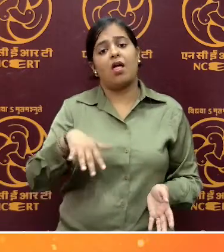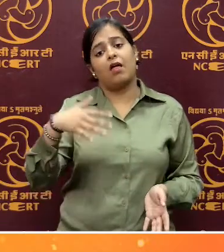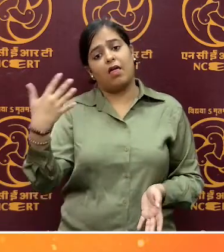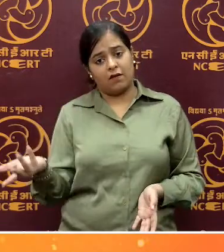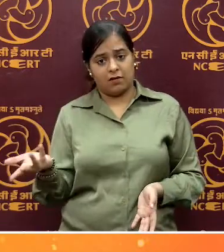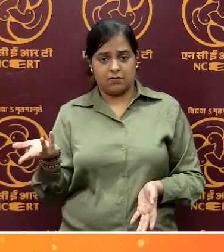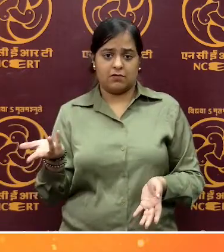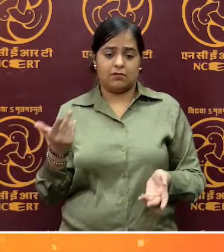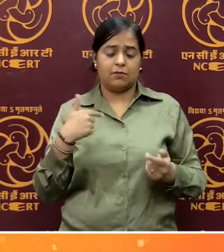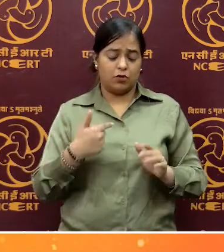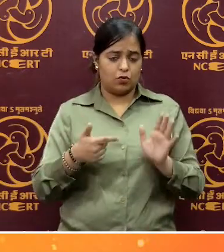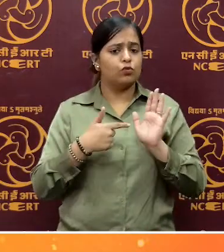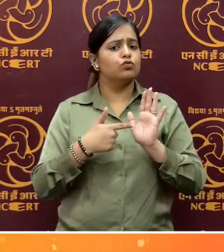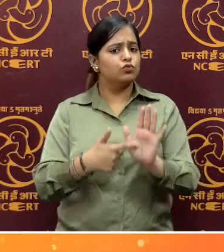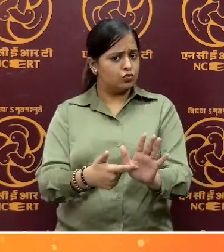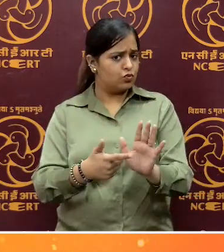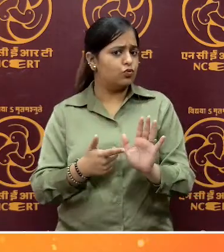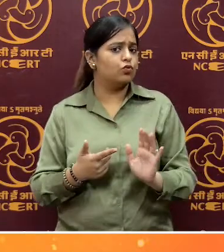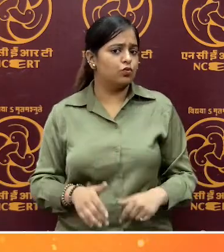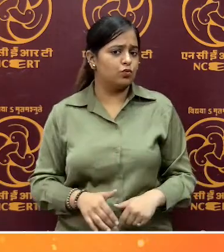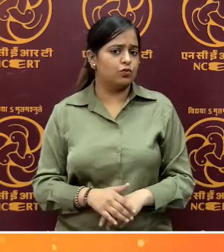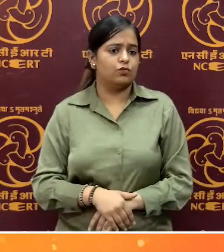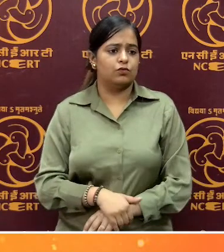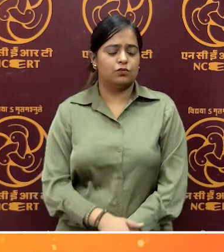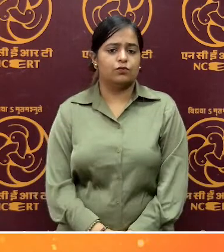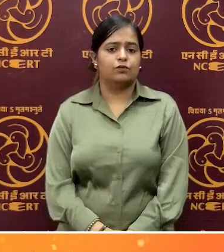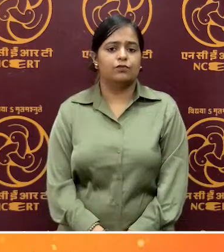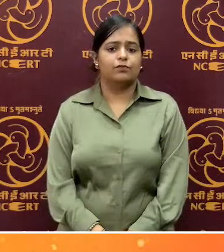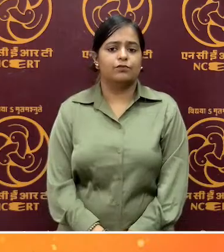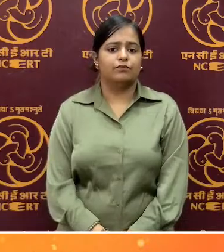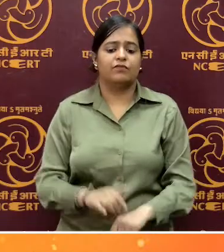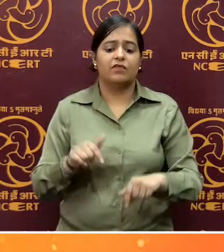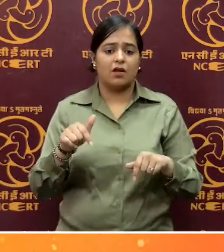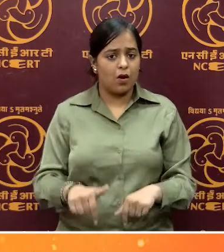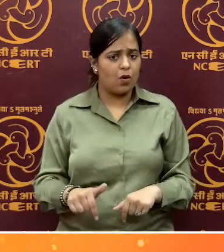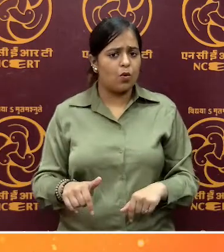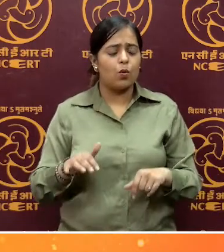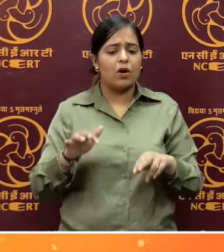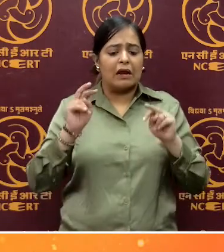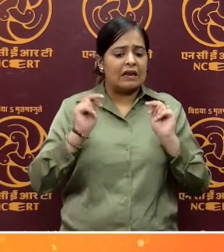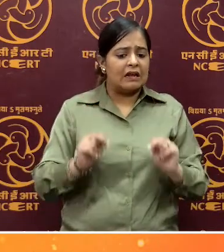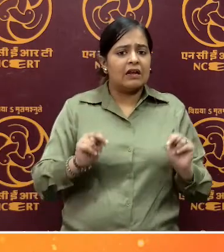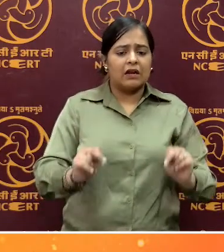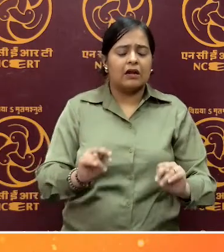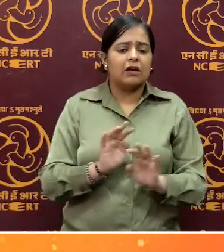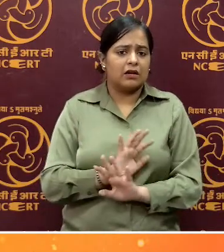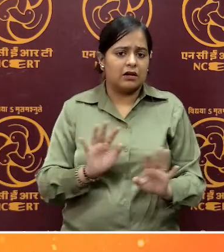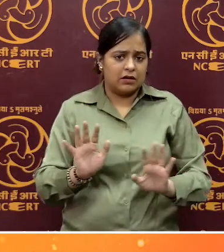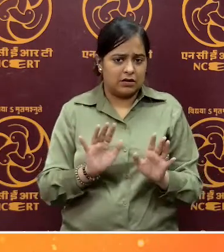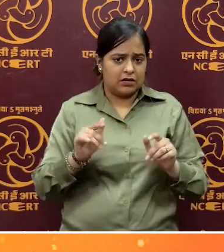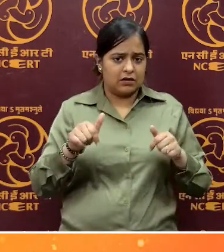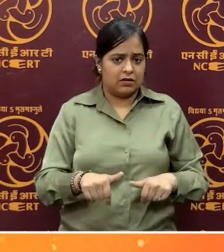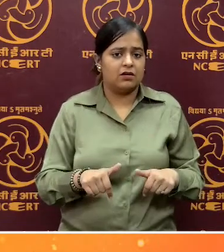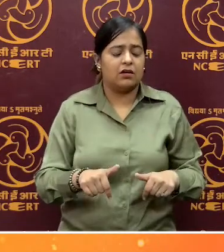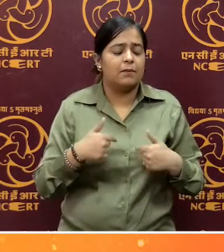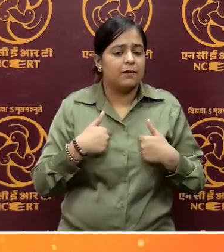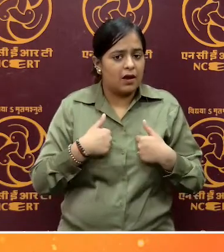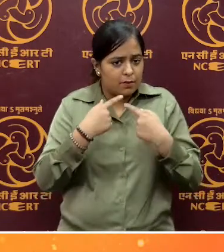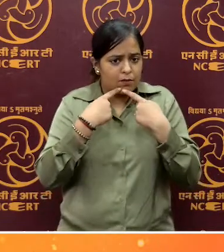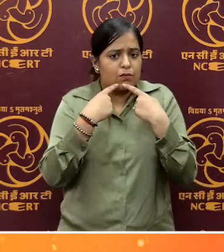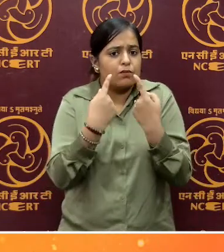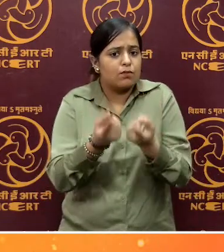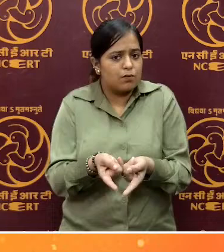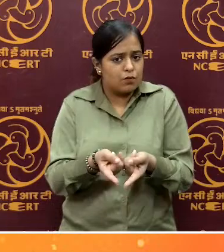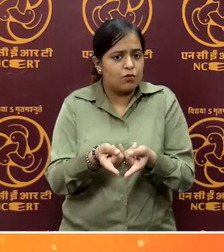I can represent two vectors in this particular plane. So it's not necessary that it's only in the screen. I can have